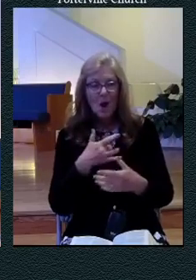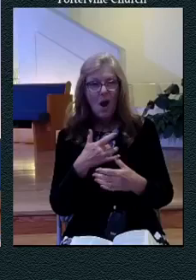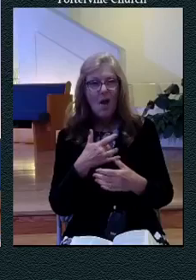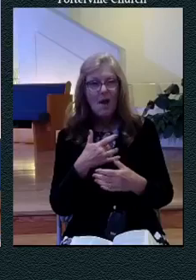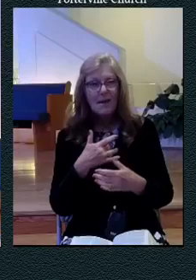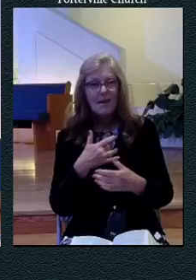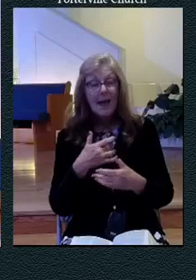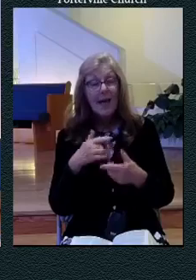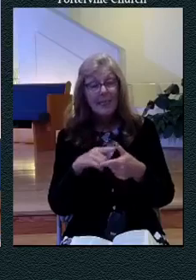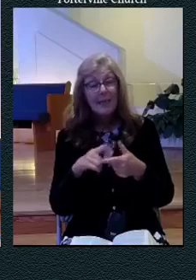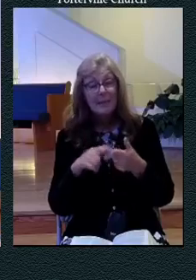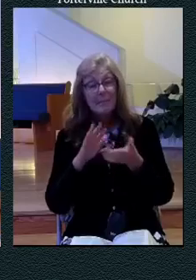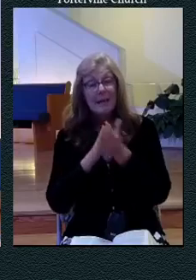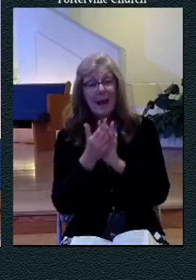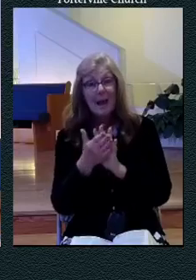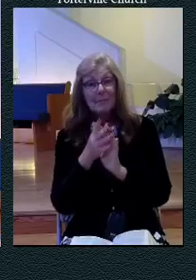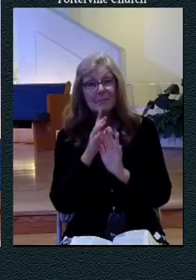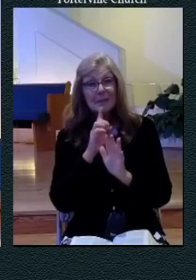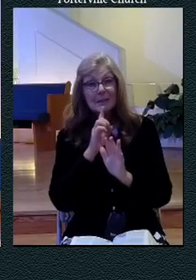life.